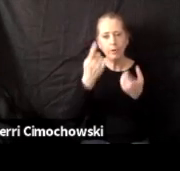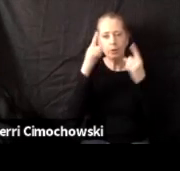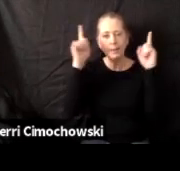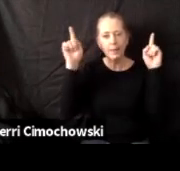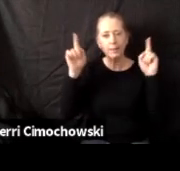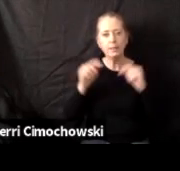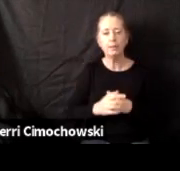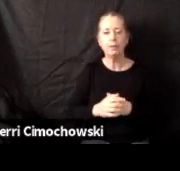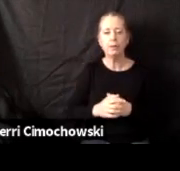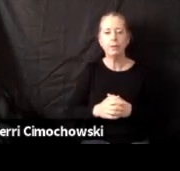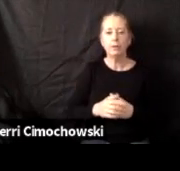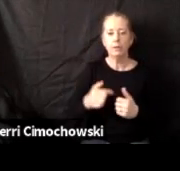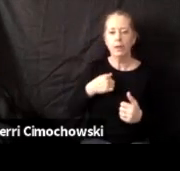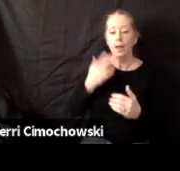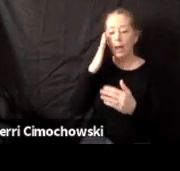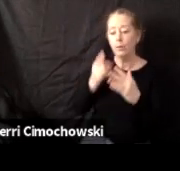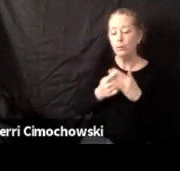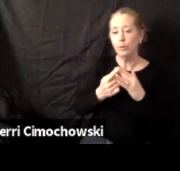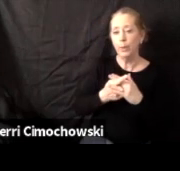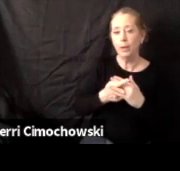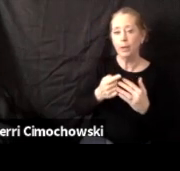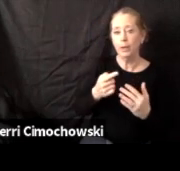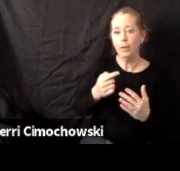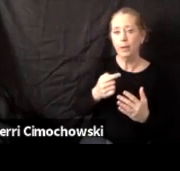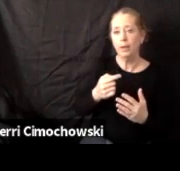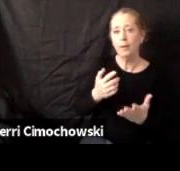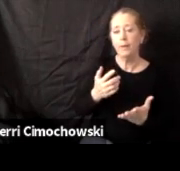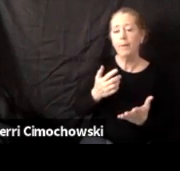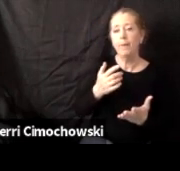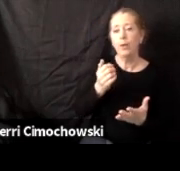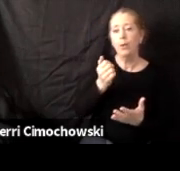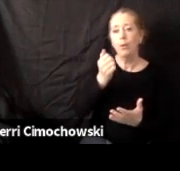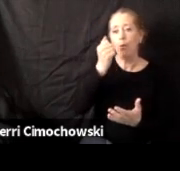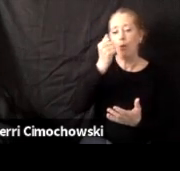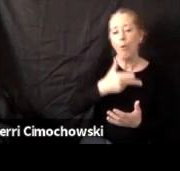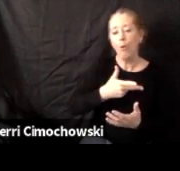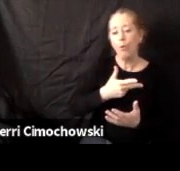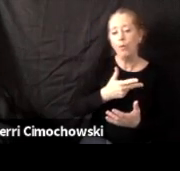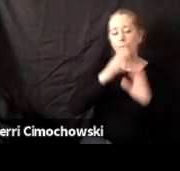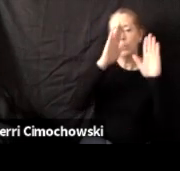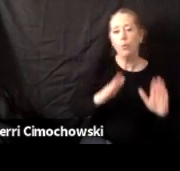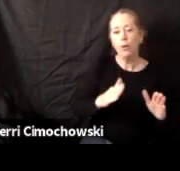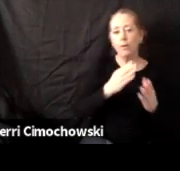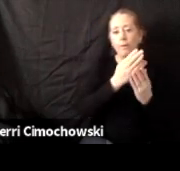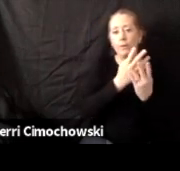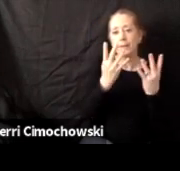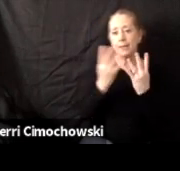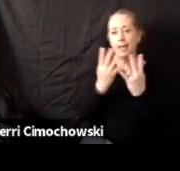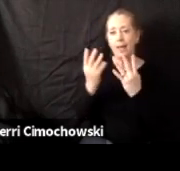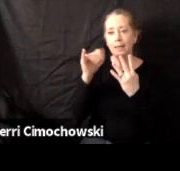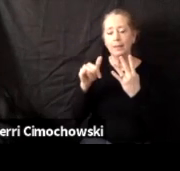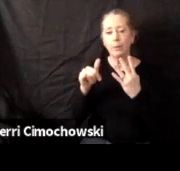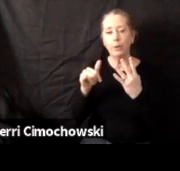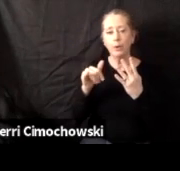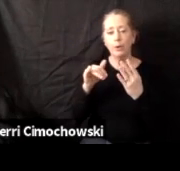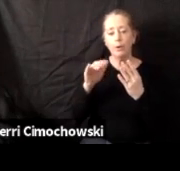You know, Jen, I'll just jump in, because all of the wonderful slides that were put together on things